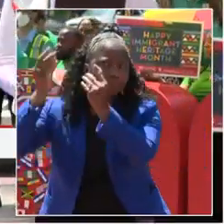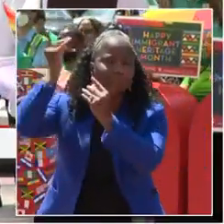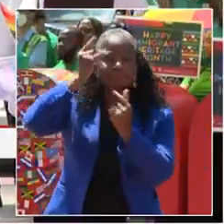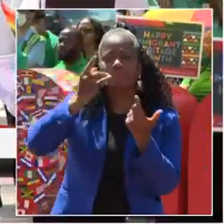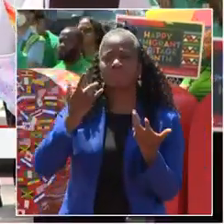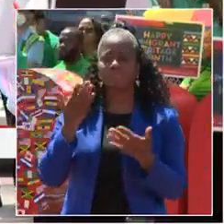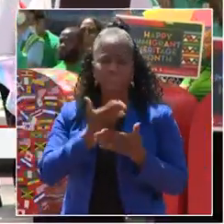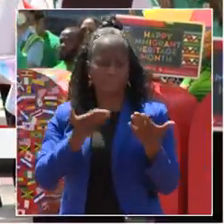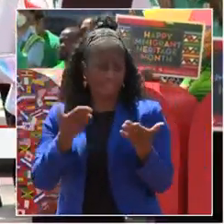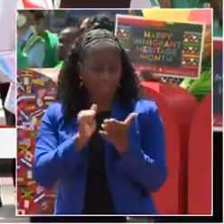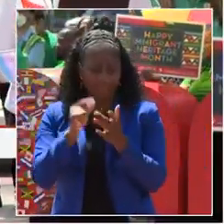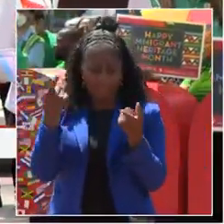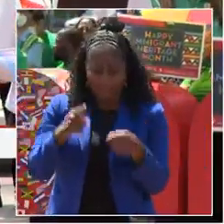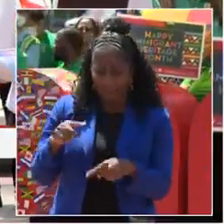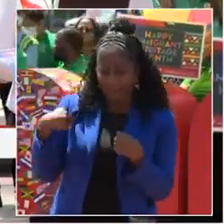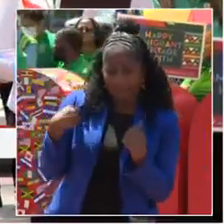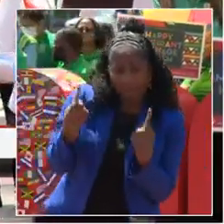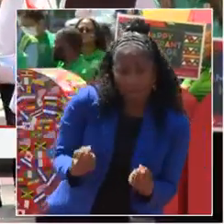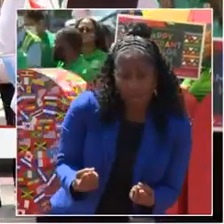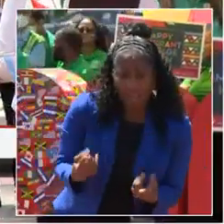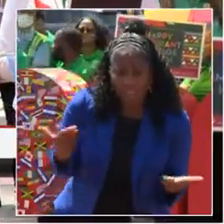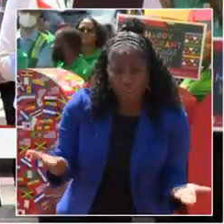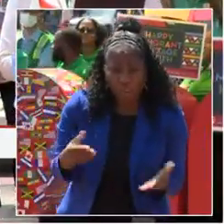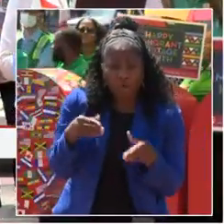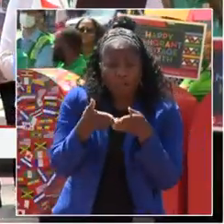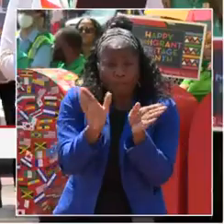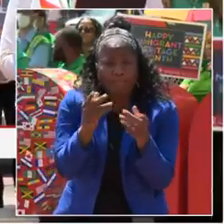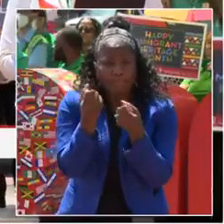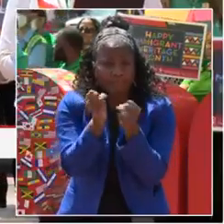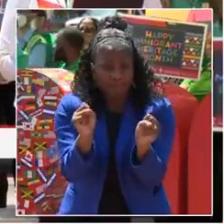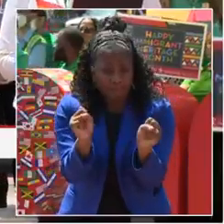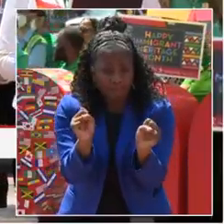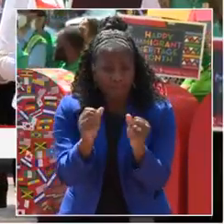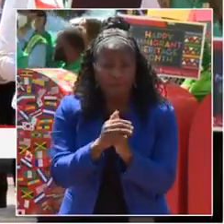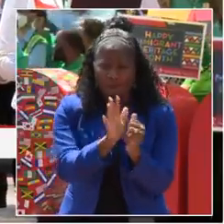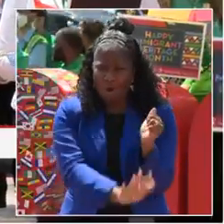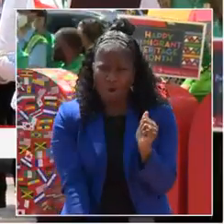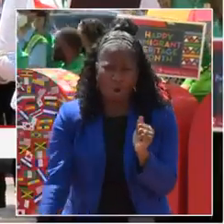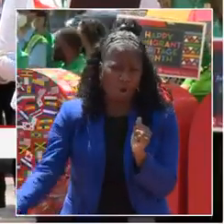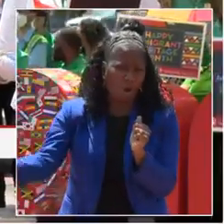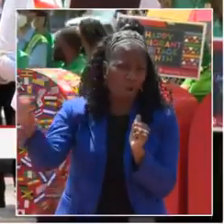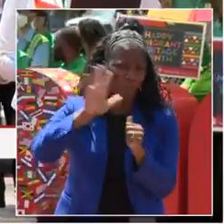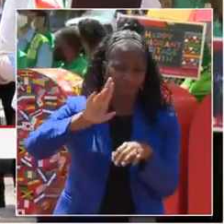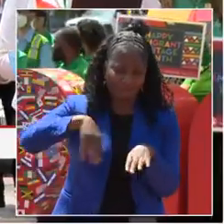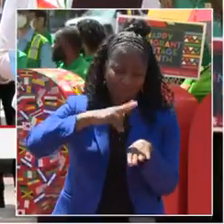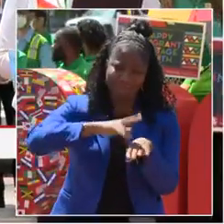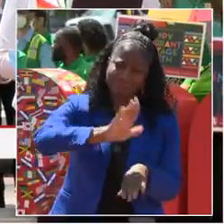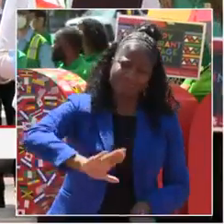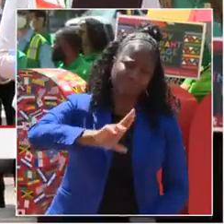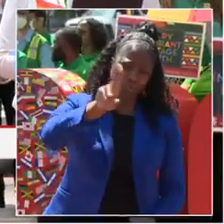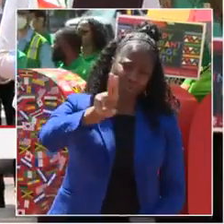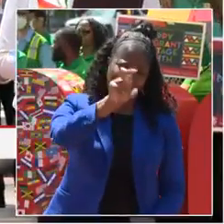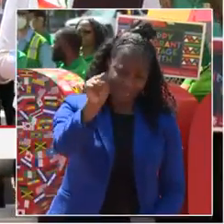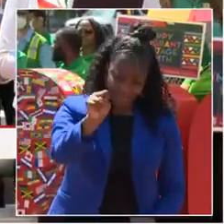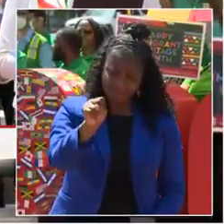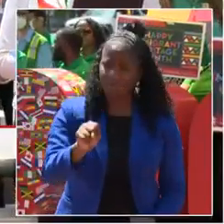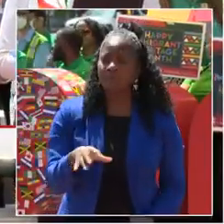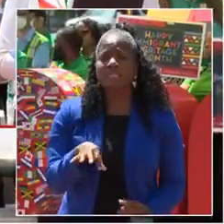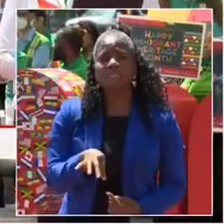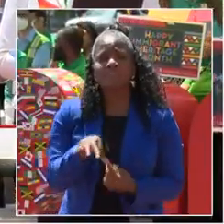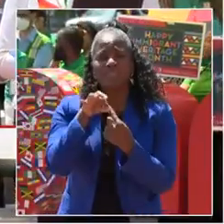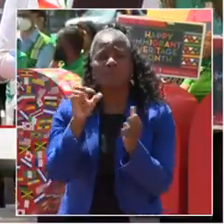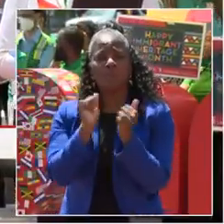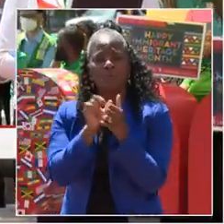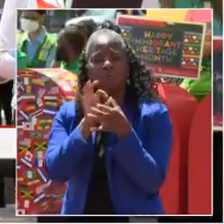that have happened in the space of public safety across the national landscape of our country, specifically